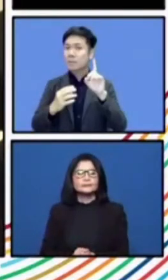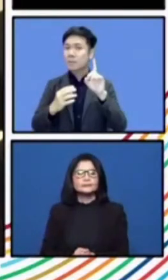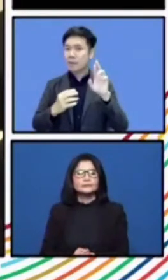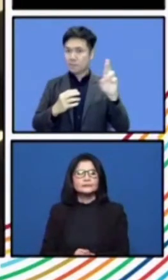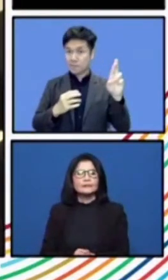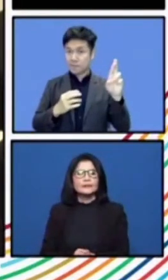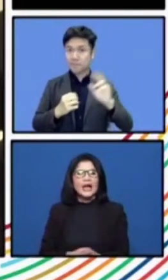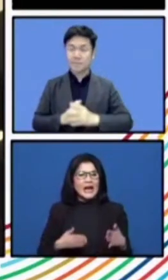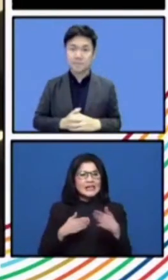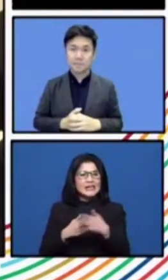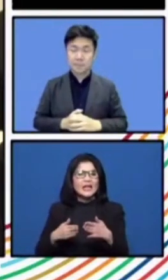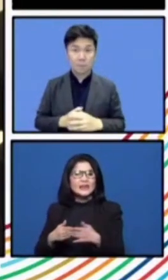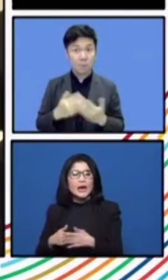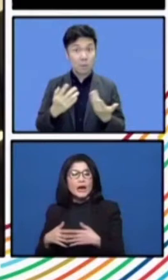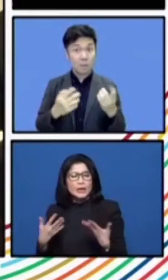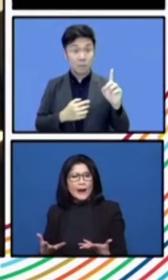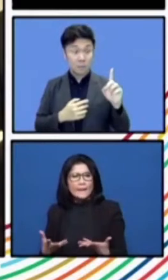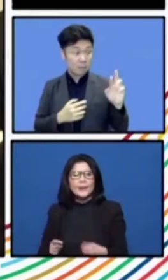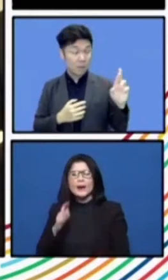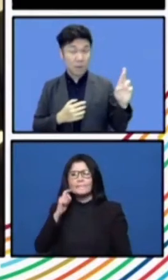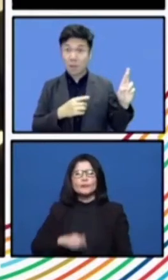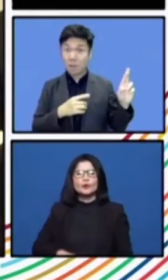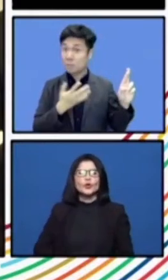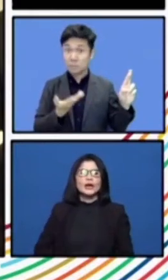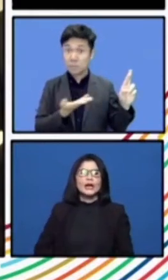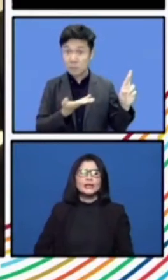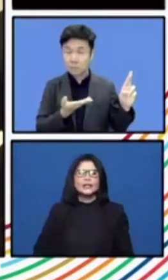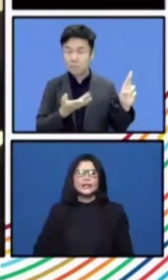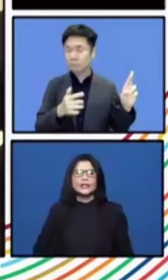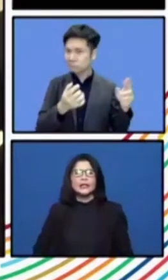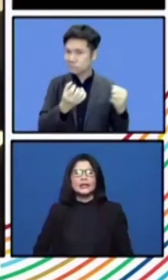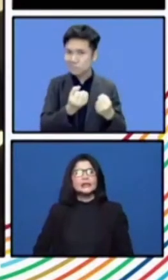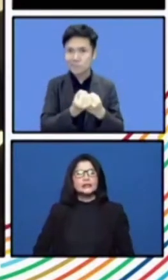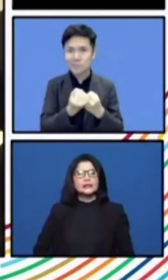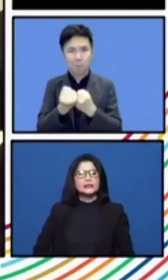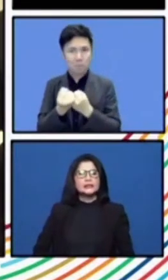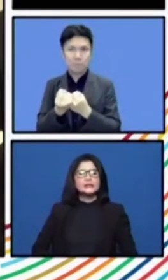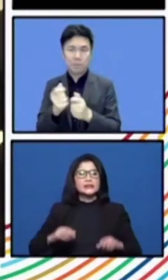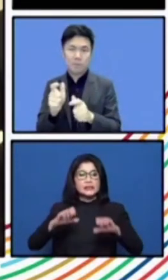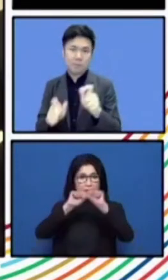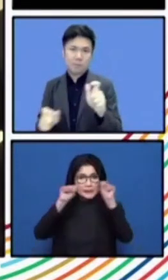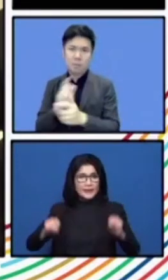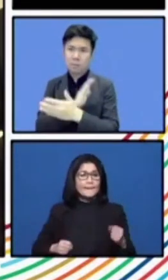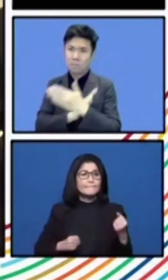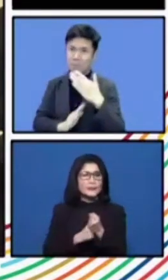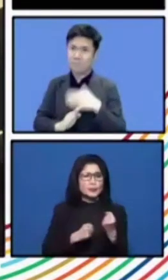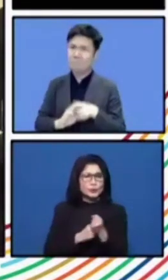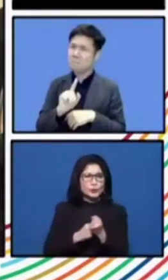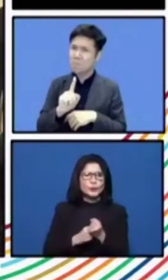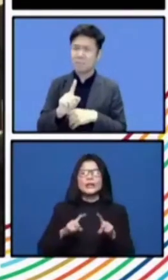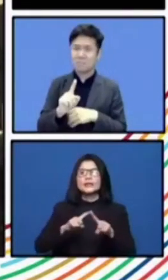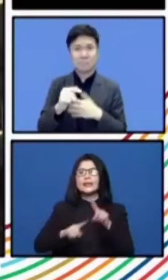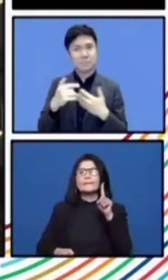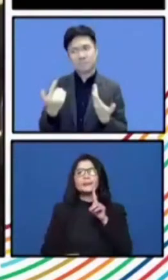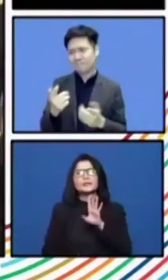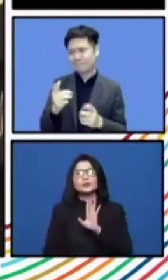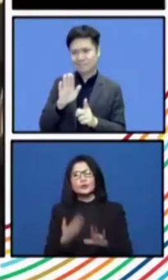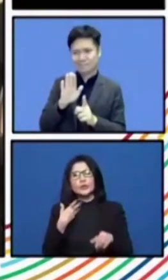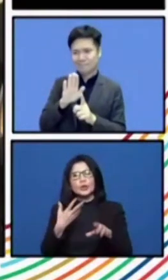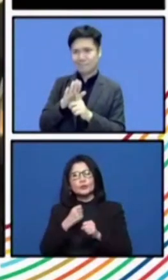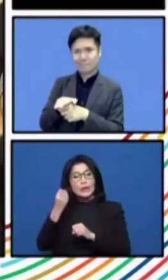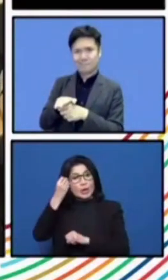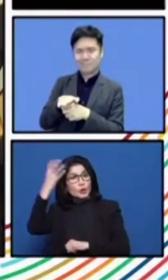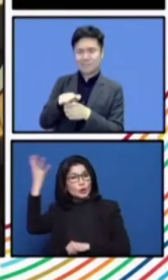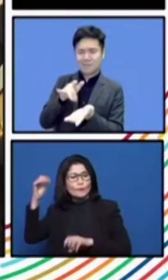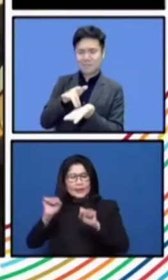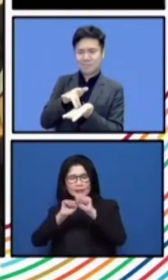disability inclusive support systems yet are marginalized in such situations lessons learned from my